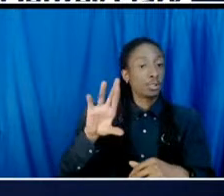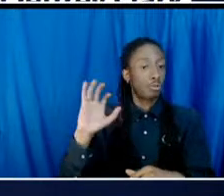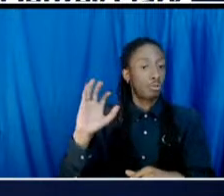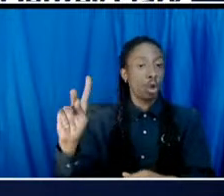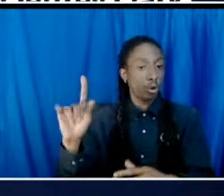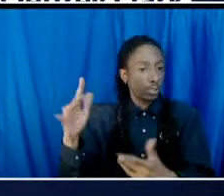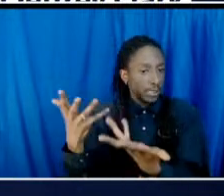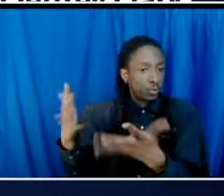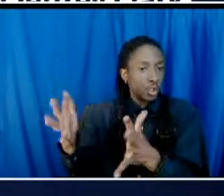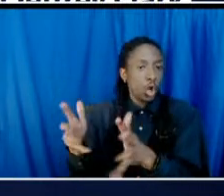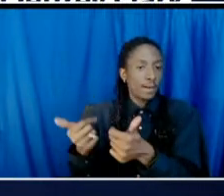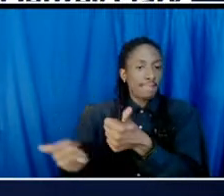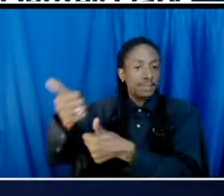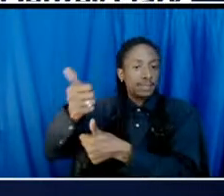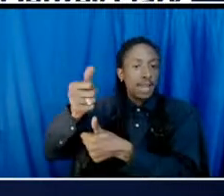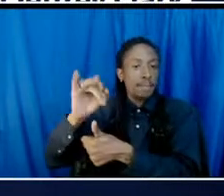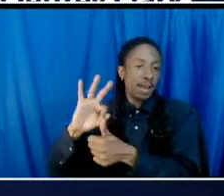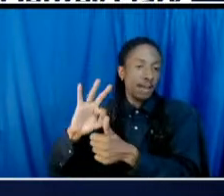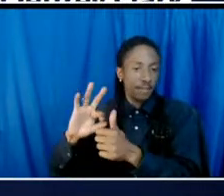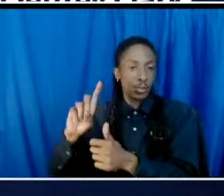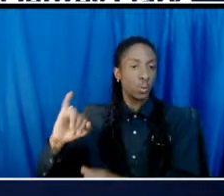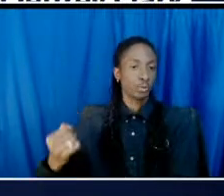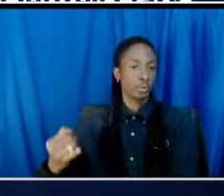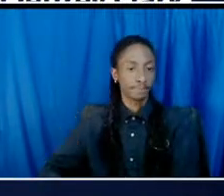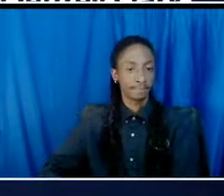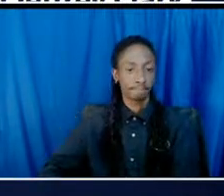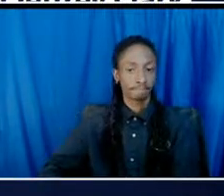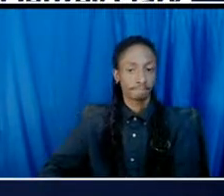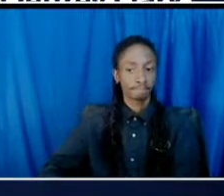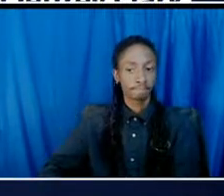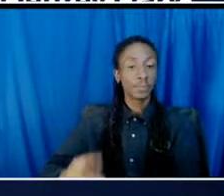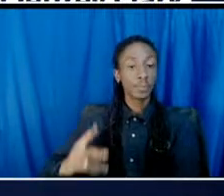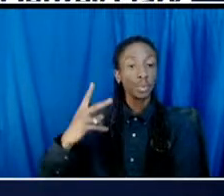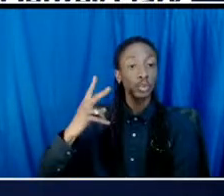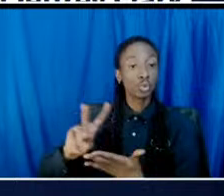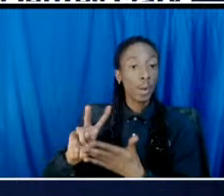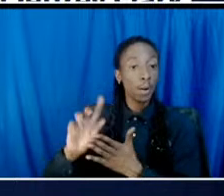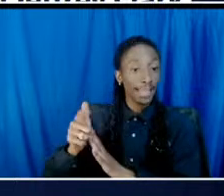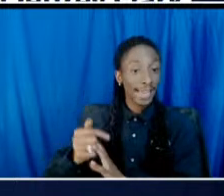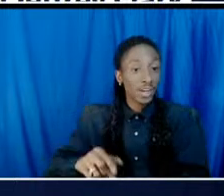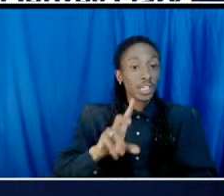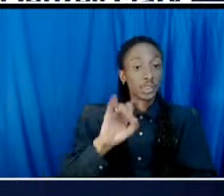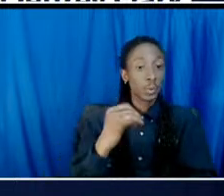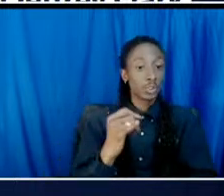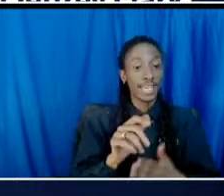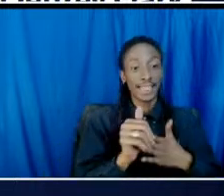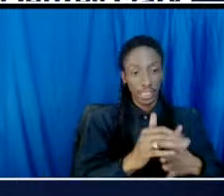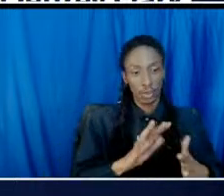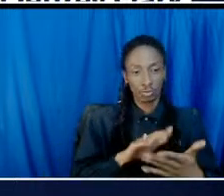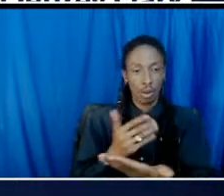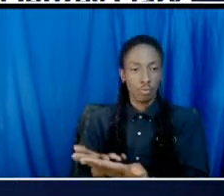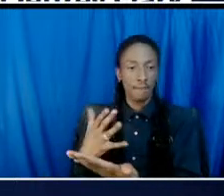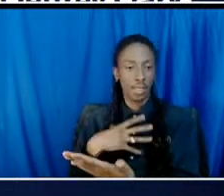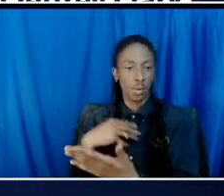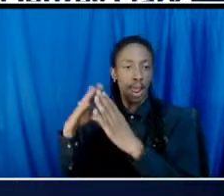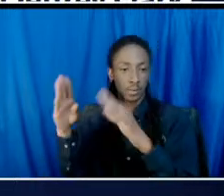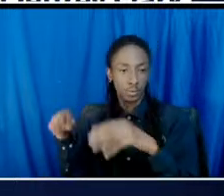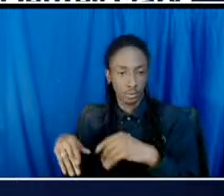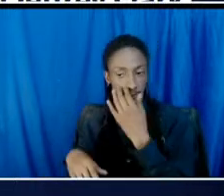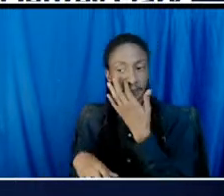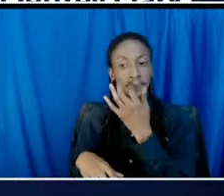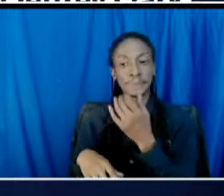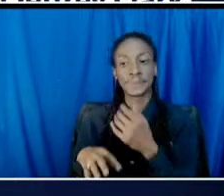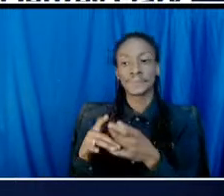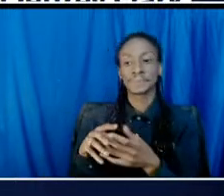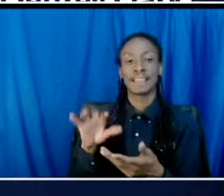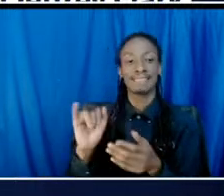at the top of the Justice Department. 2 hours later, DOJ leadership arrived at the White House. The Select